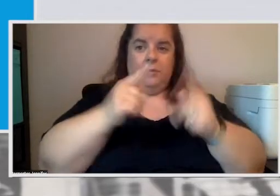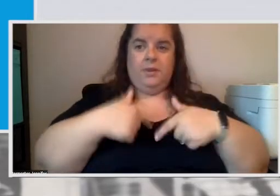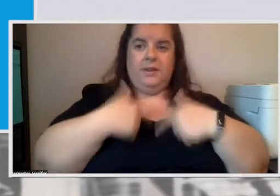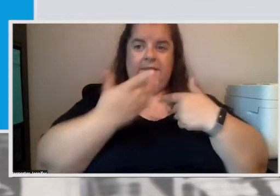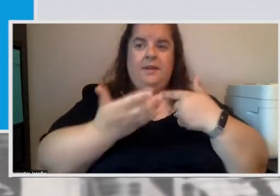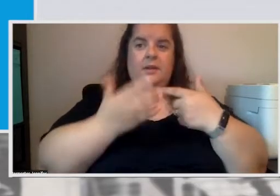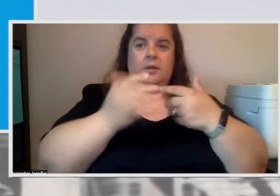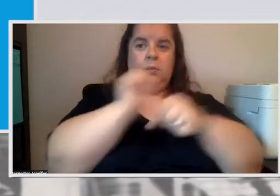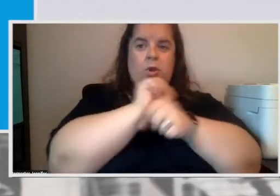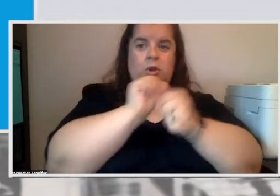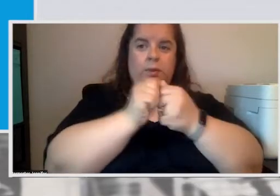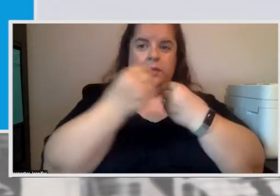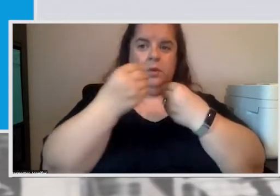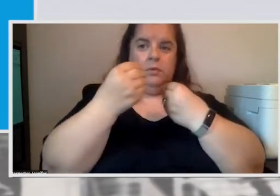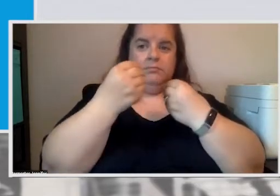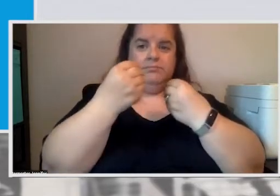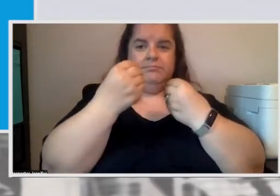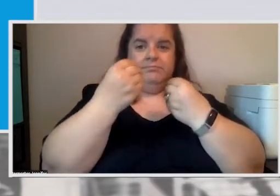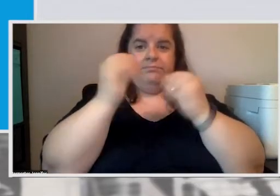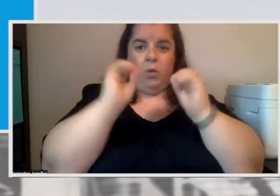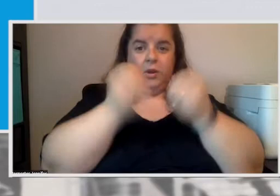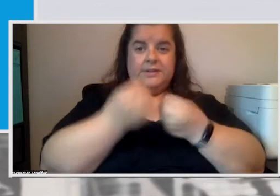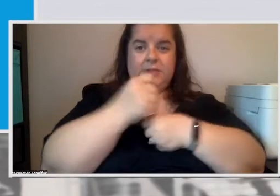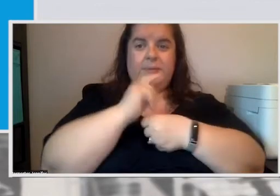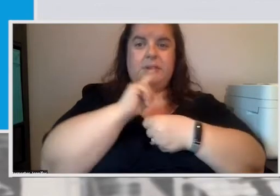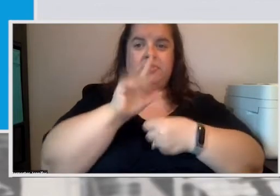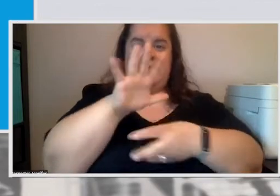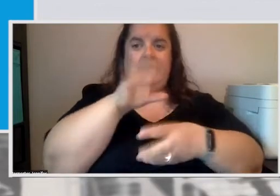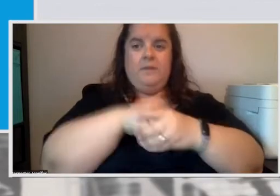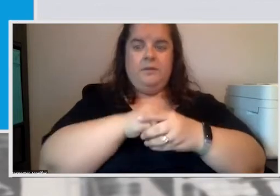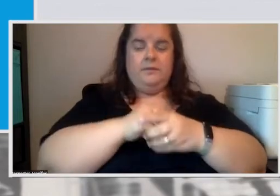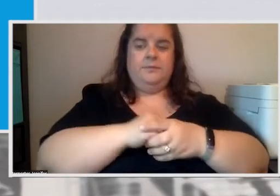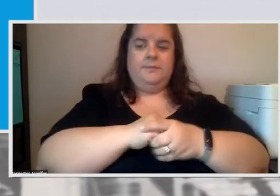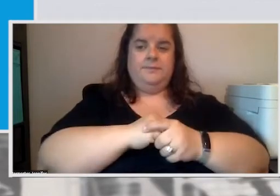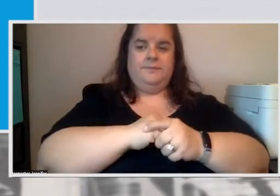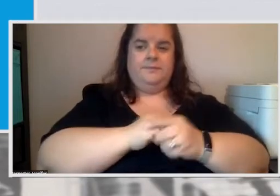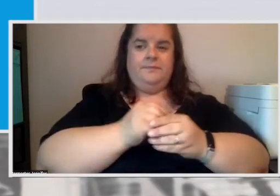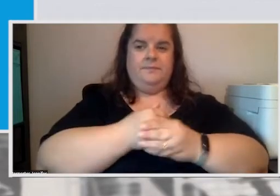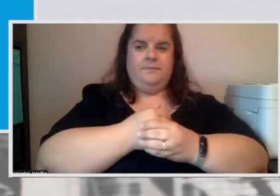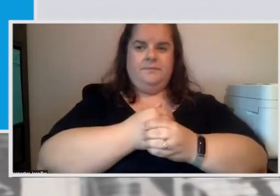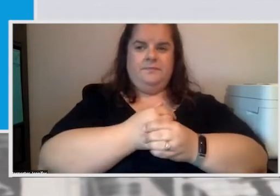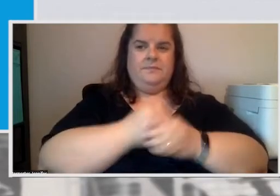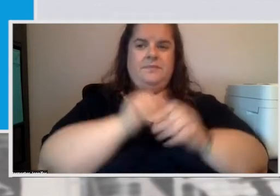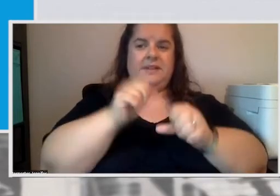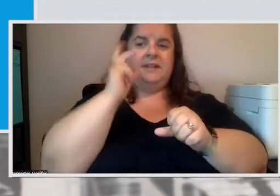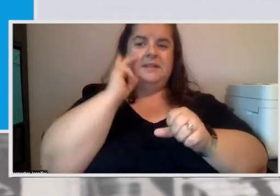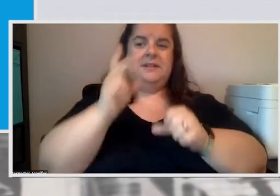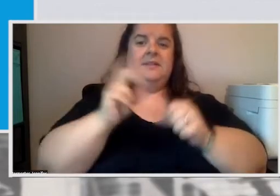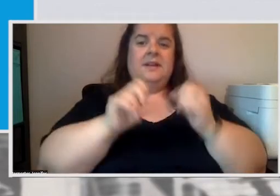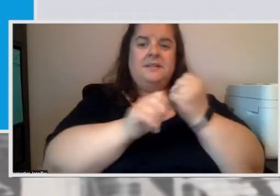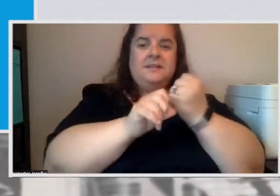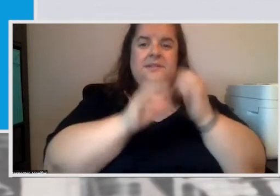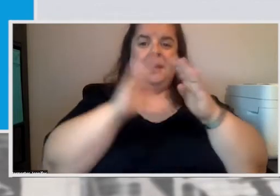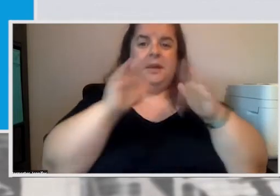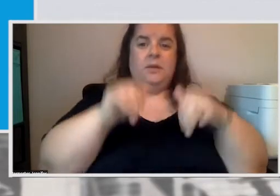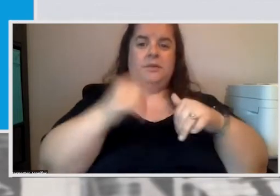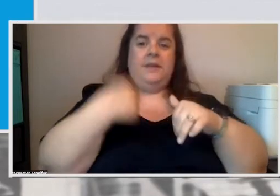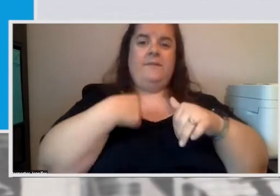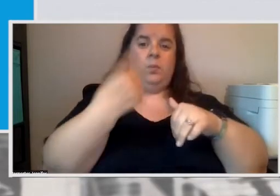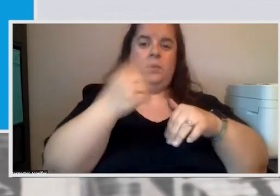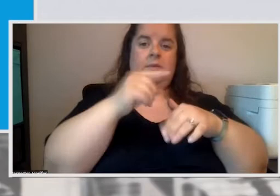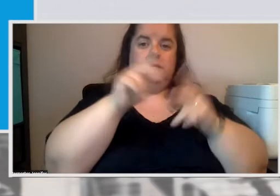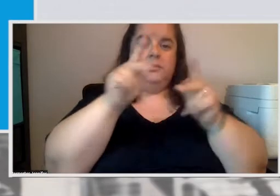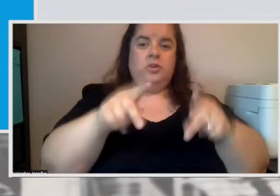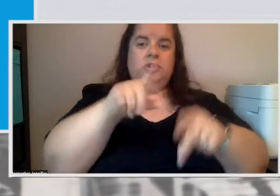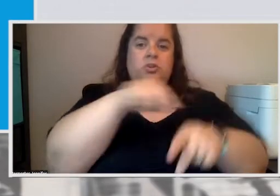they were engaged. So anyway, so as you see, it's assisted households that have at least one person who qualifies for unemployment,